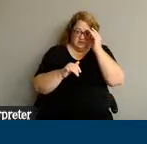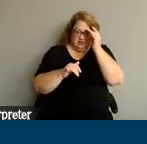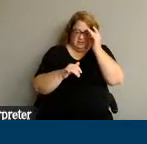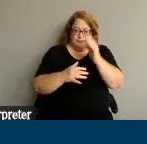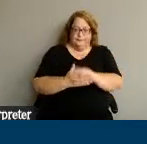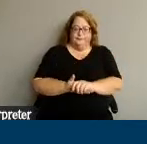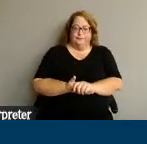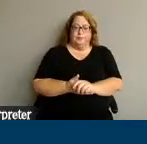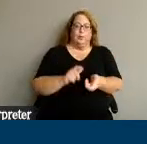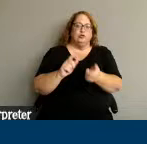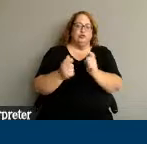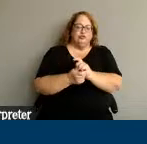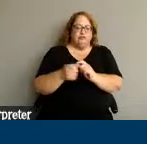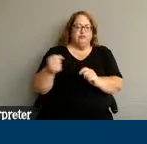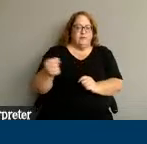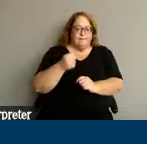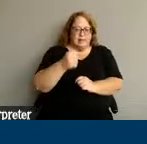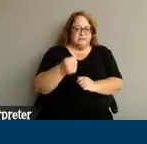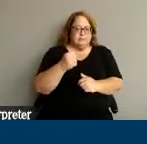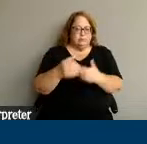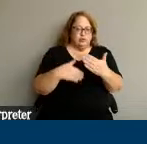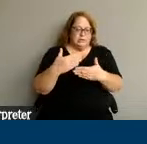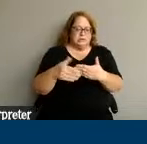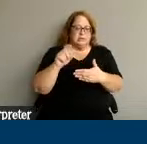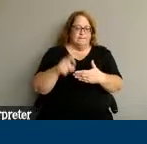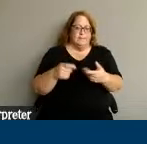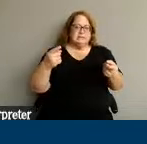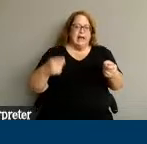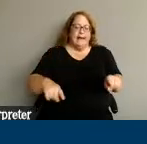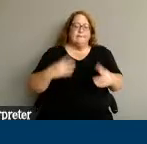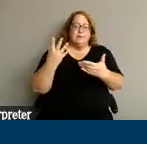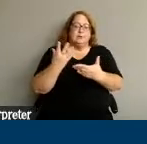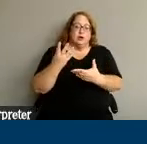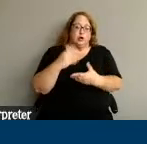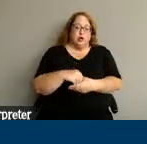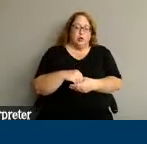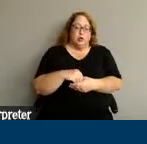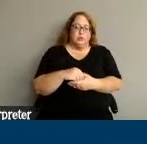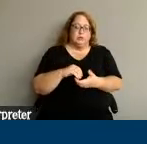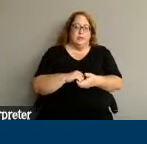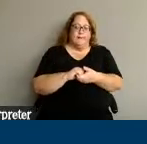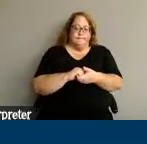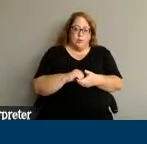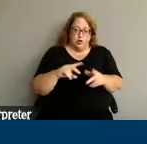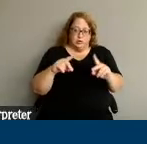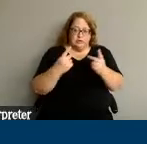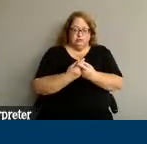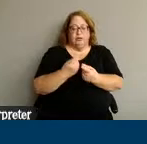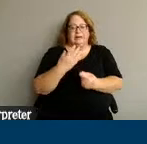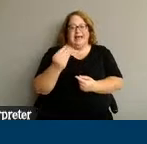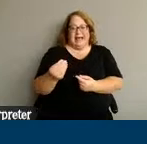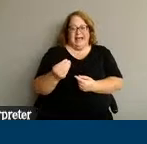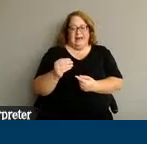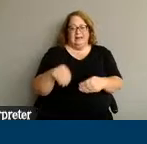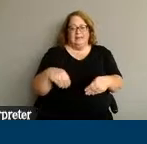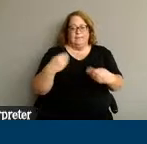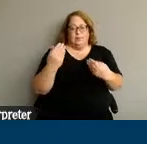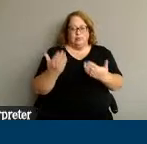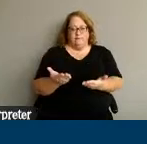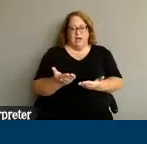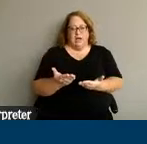where there is a change in placement process that must take place that includes the partner district and them